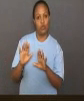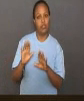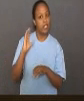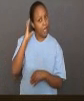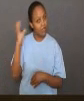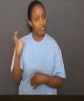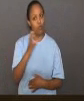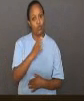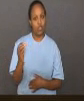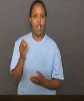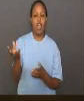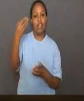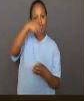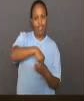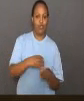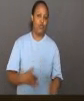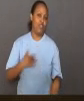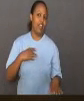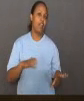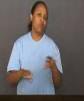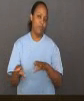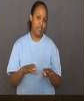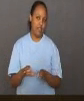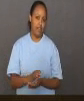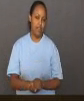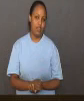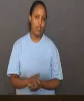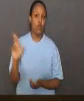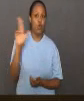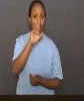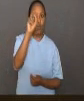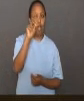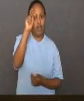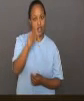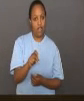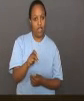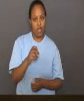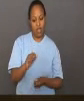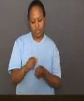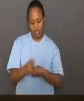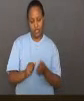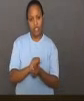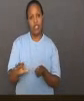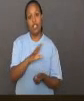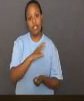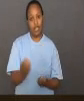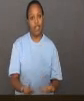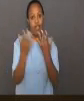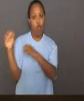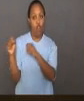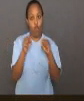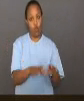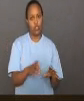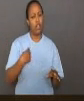their opinions are being heard and included. The Rwandan genocide and